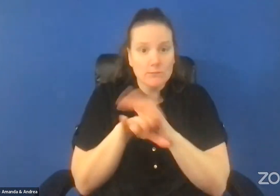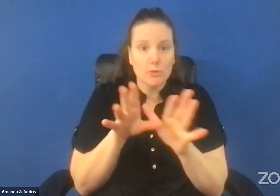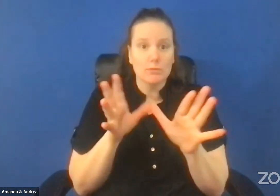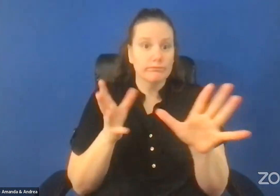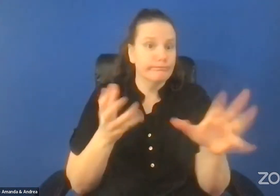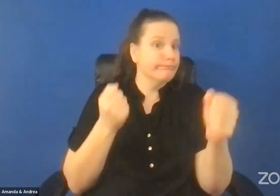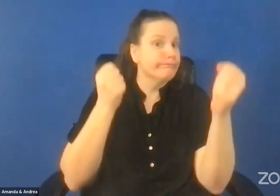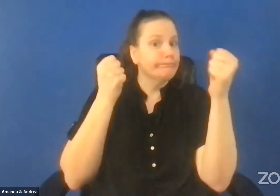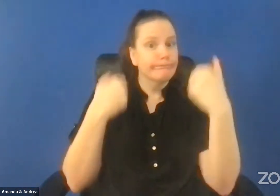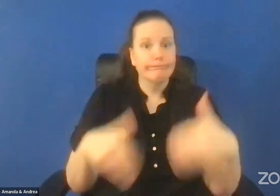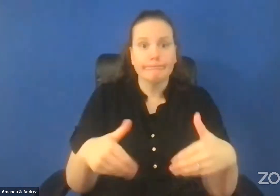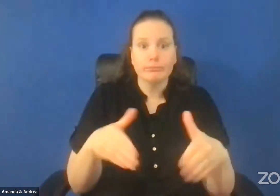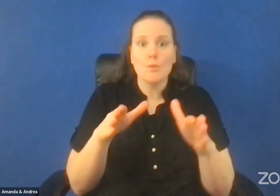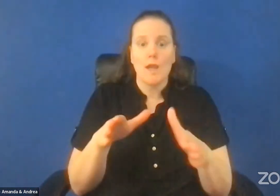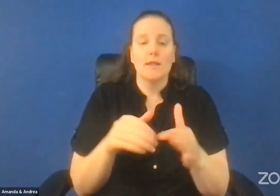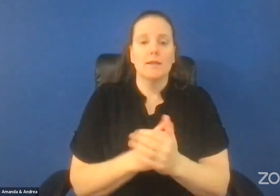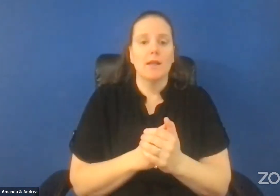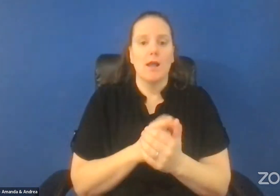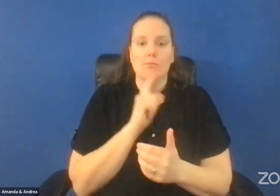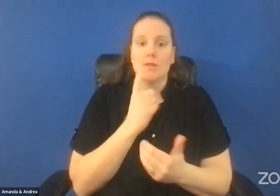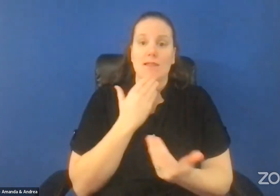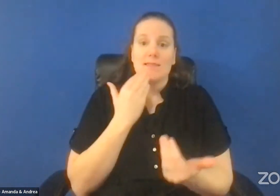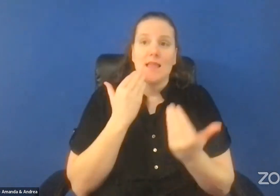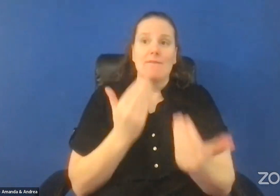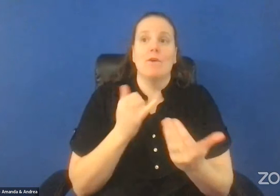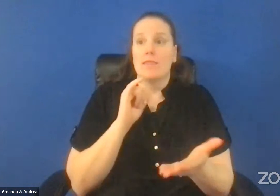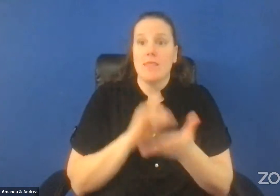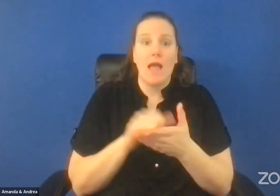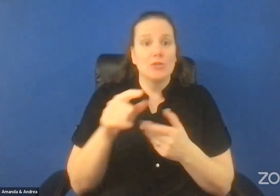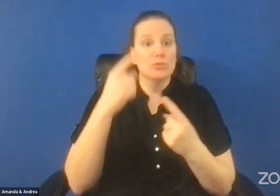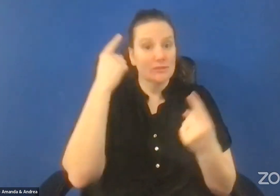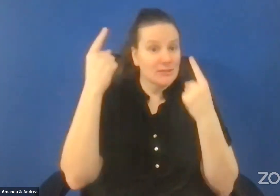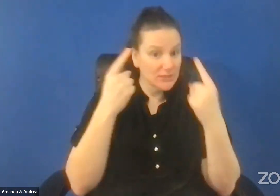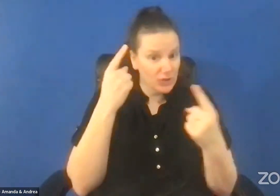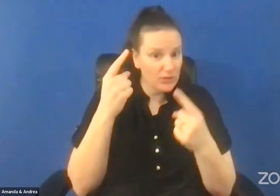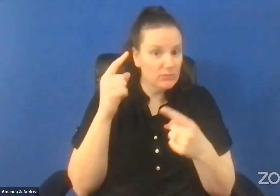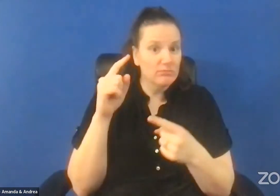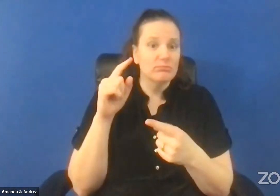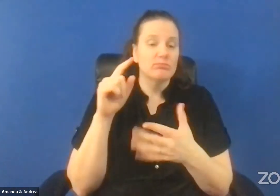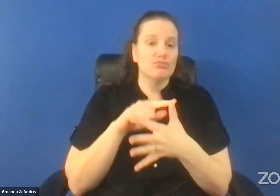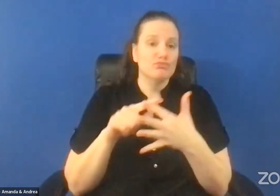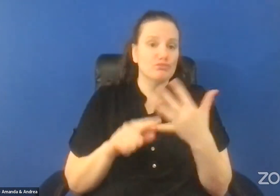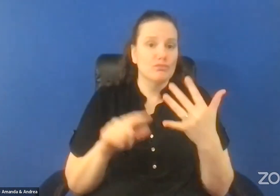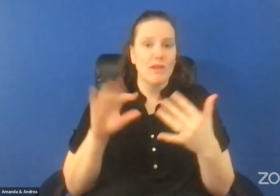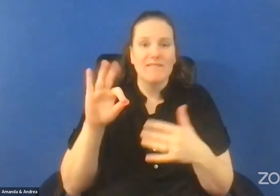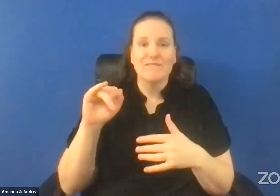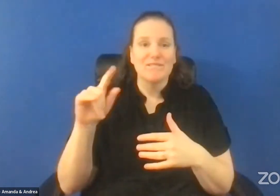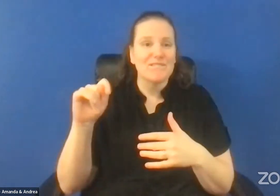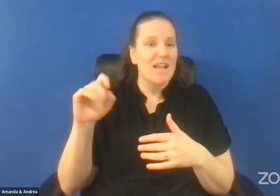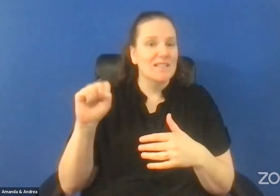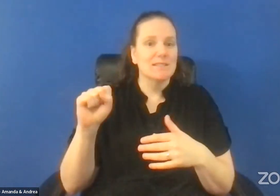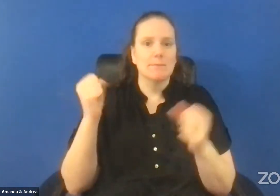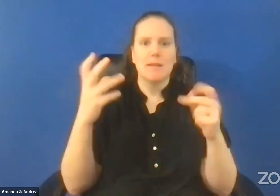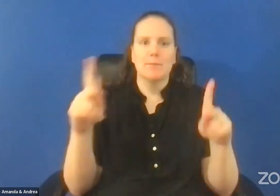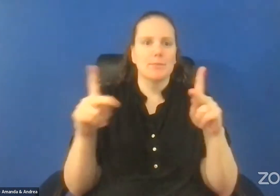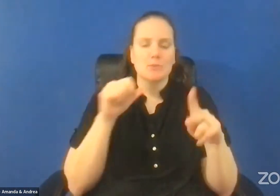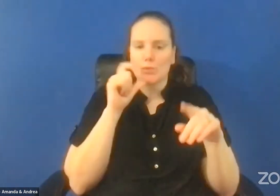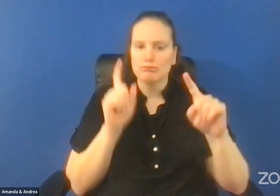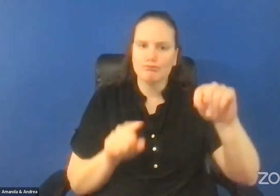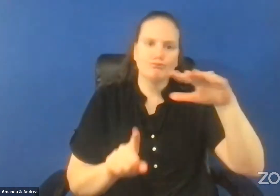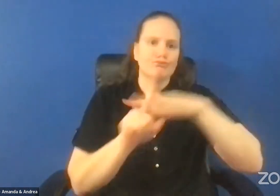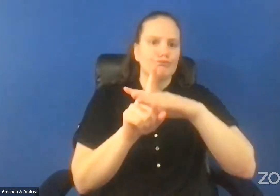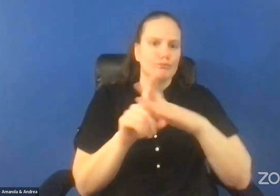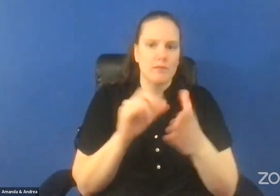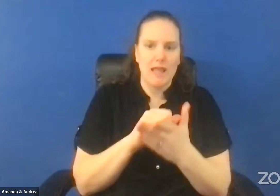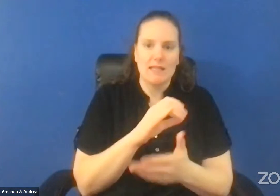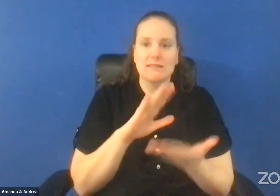radical way. I'm thankful that you considered the facts that a lot of people don't attend the city council meetings, and